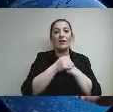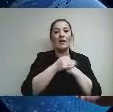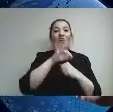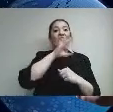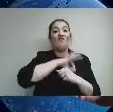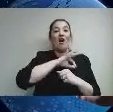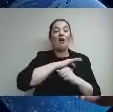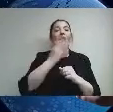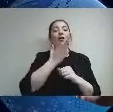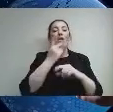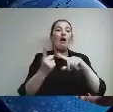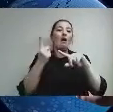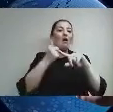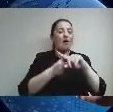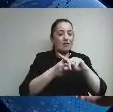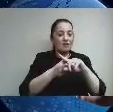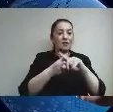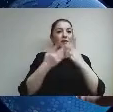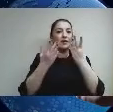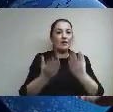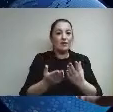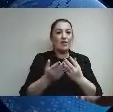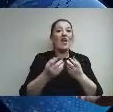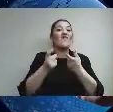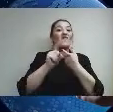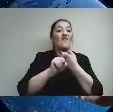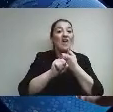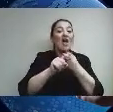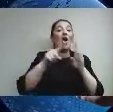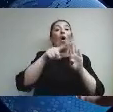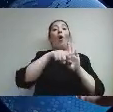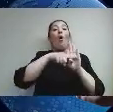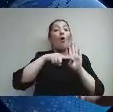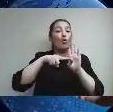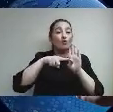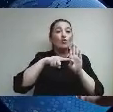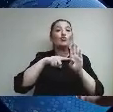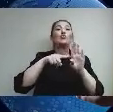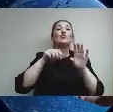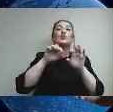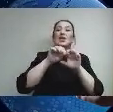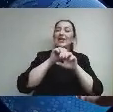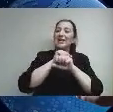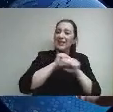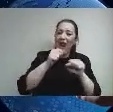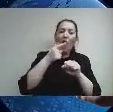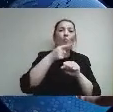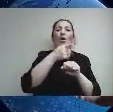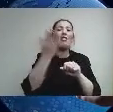effects and improve the positive effects. So